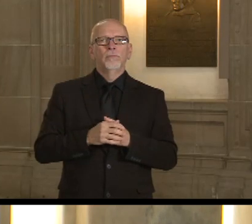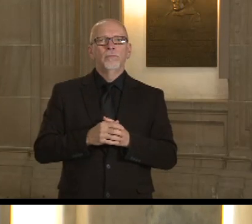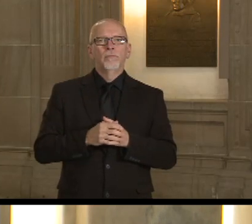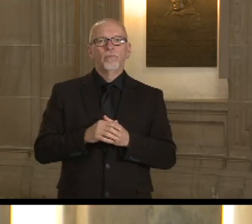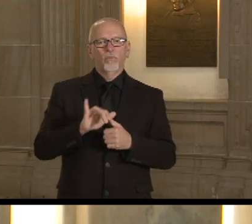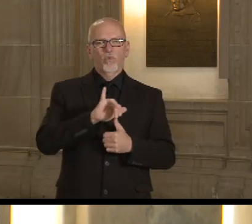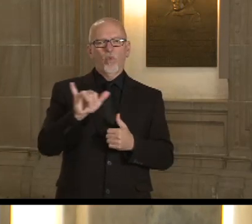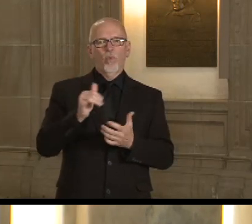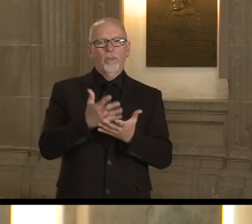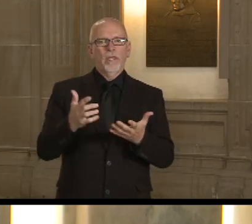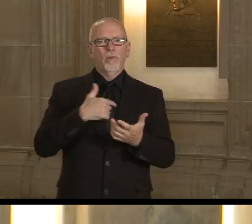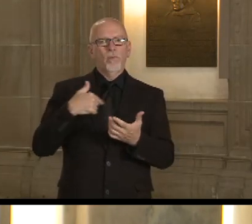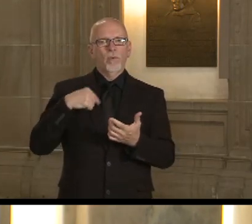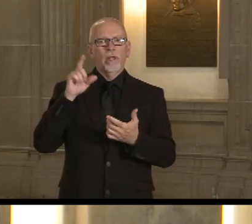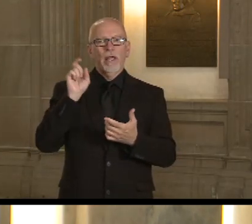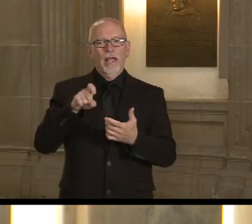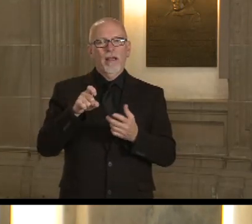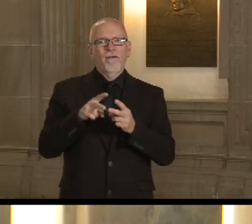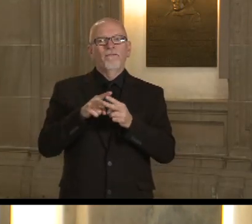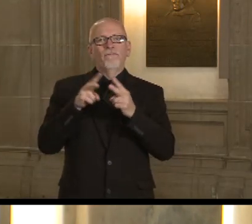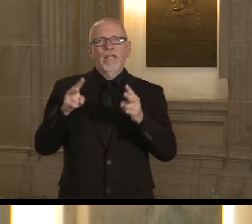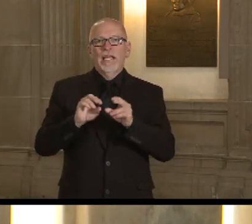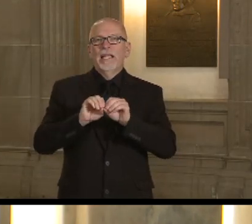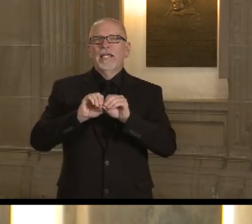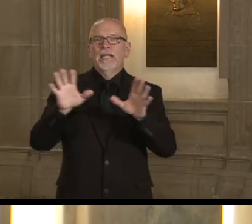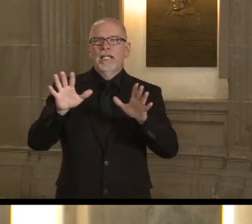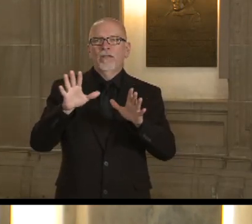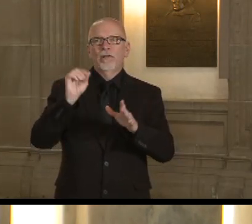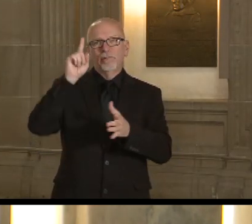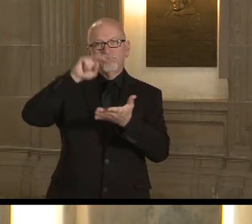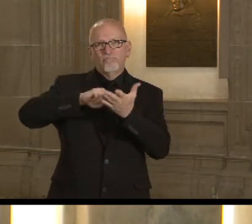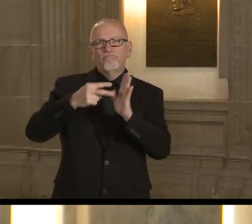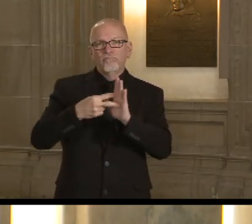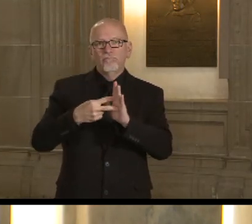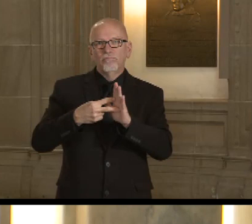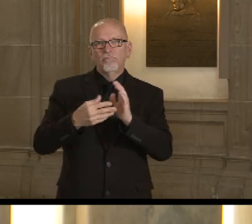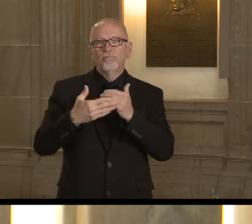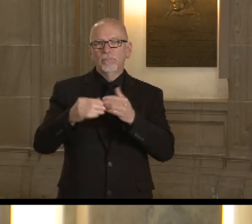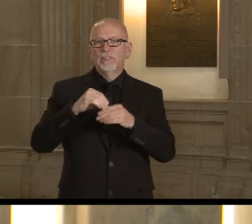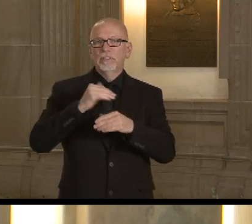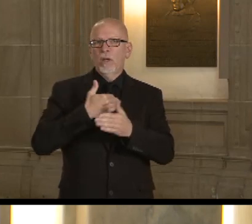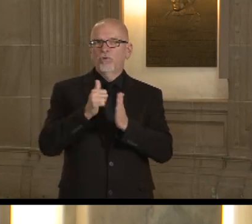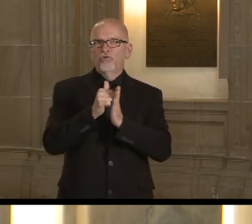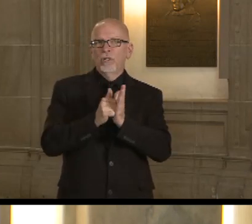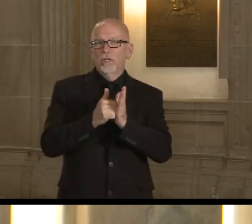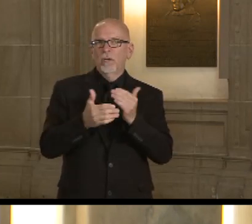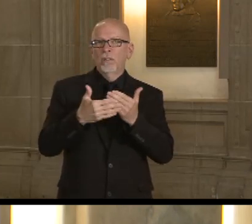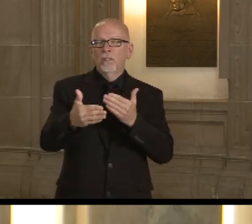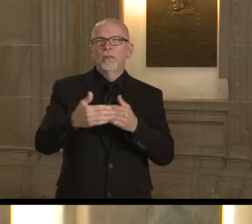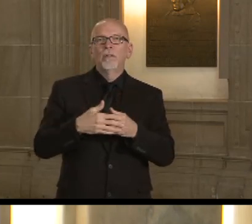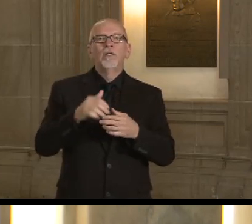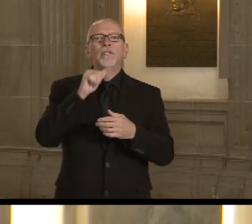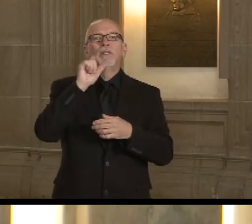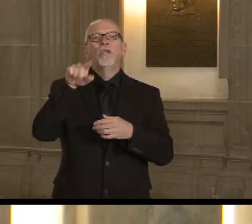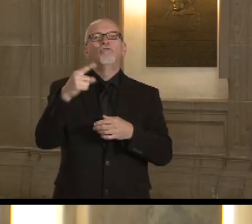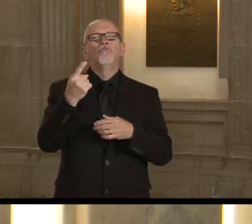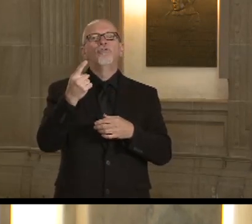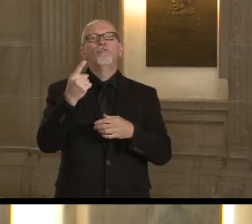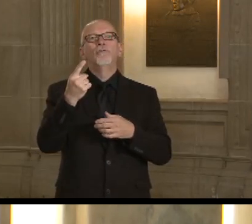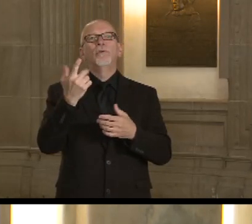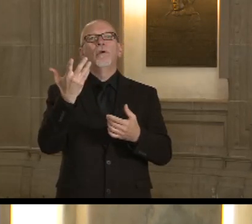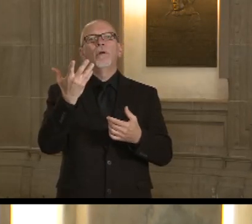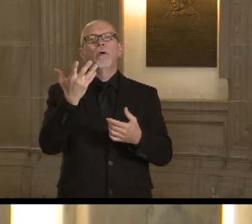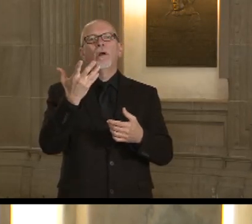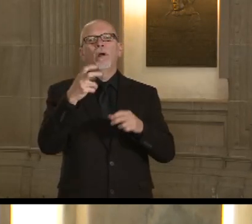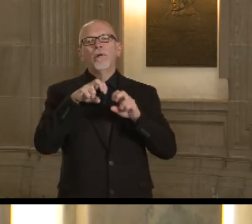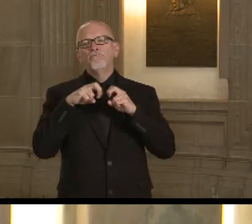These are things that we're going to have to be very clear about and deliberate in our agenda to not just reach out, not just to